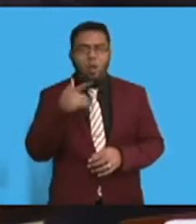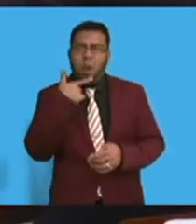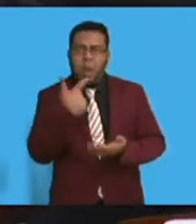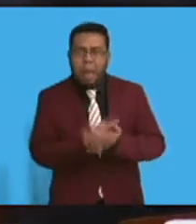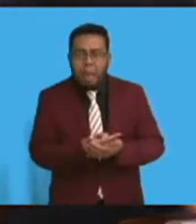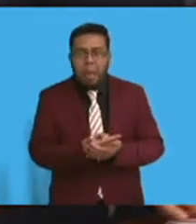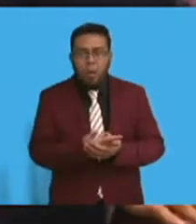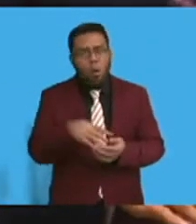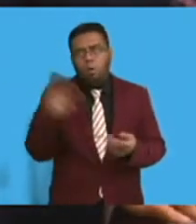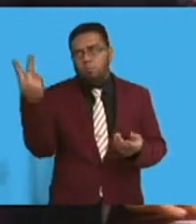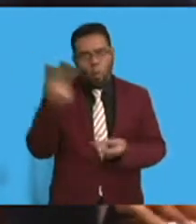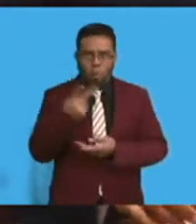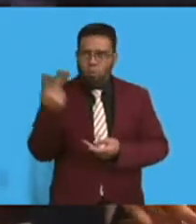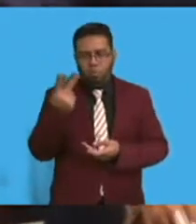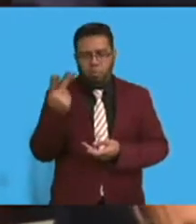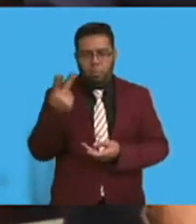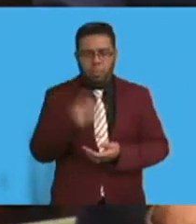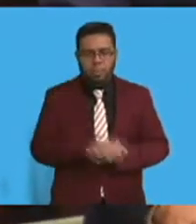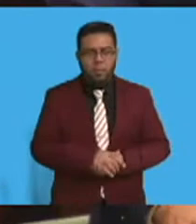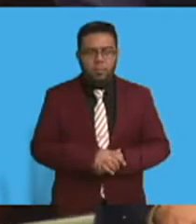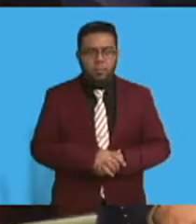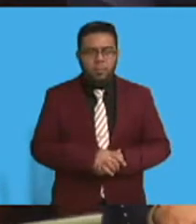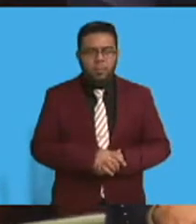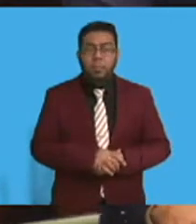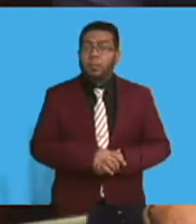even both, Madam Speaker. All too